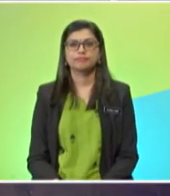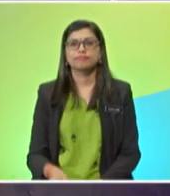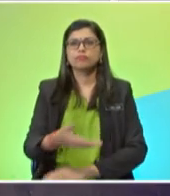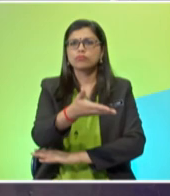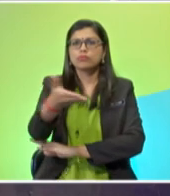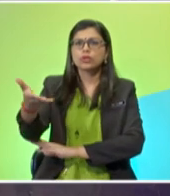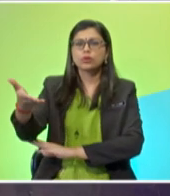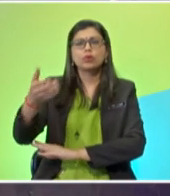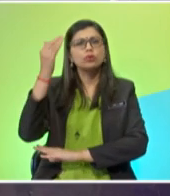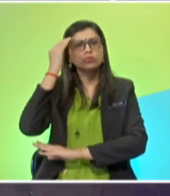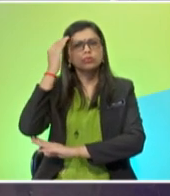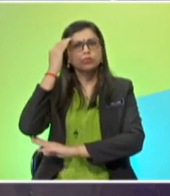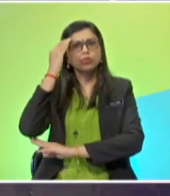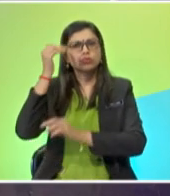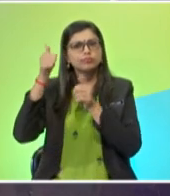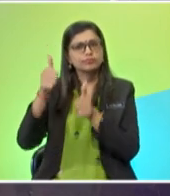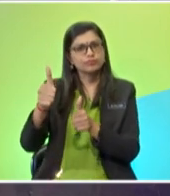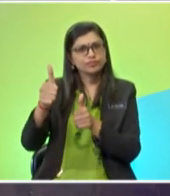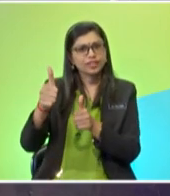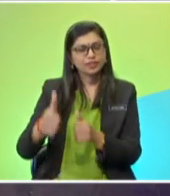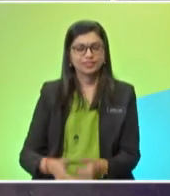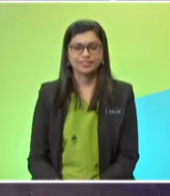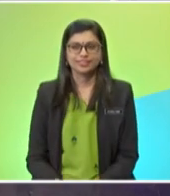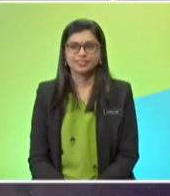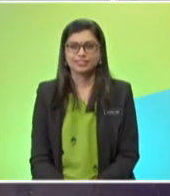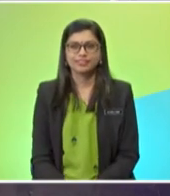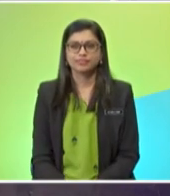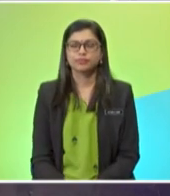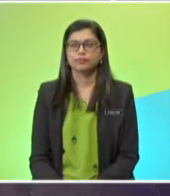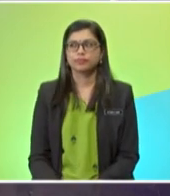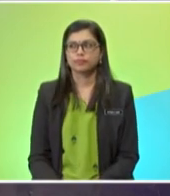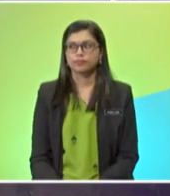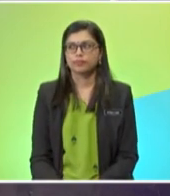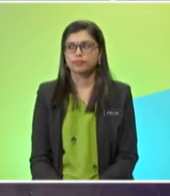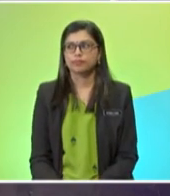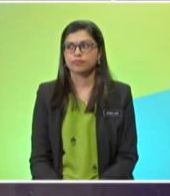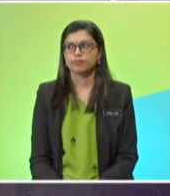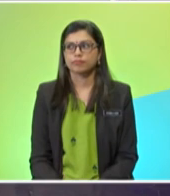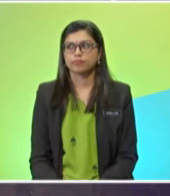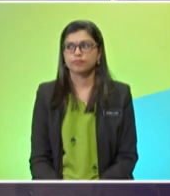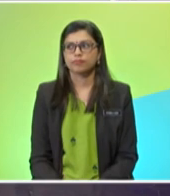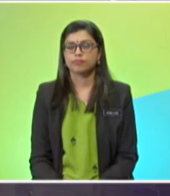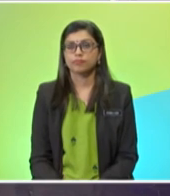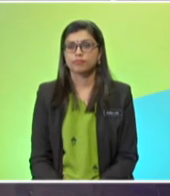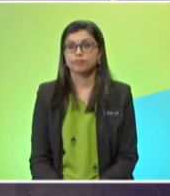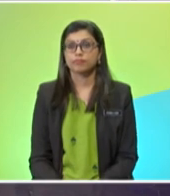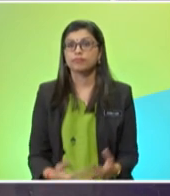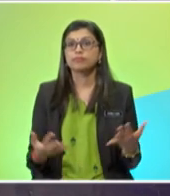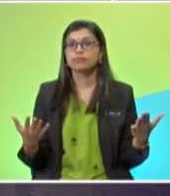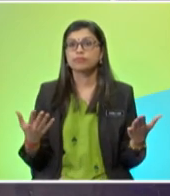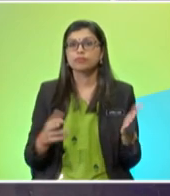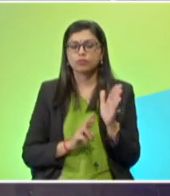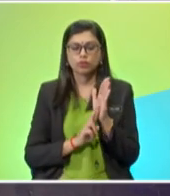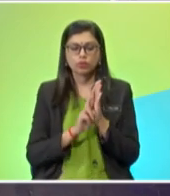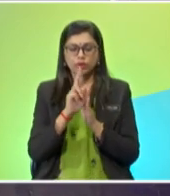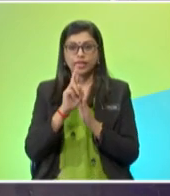home. Yeah, okay, Hanif. So, since you said that a rocket can fly you to the